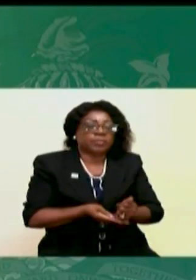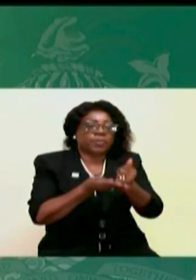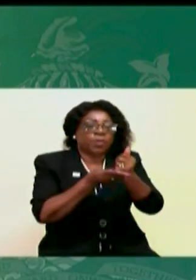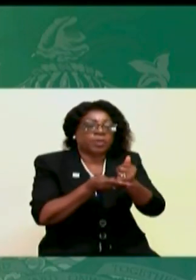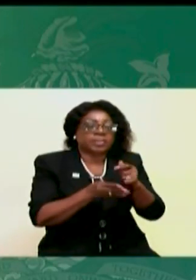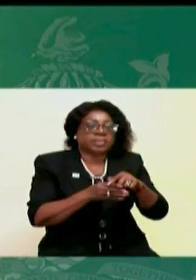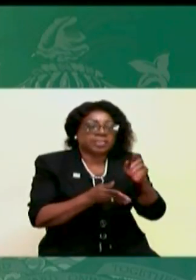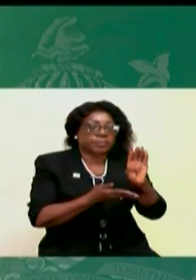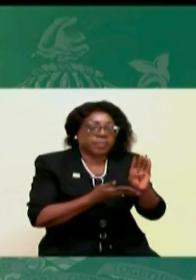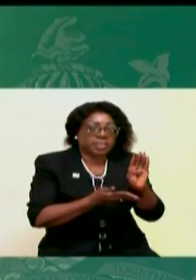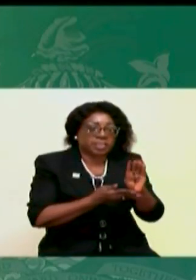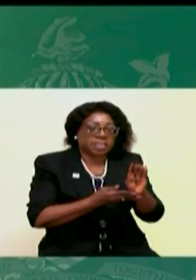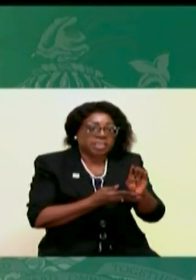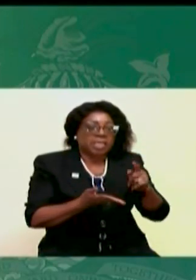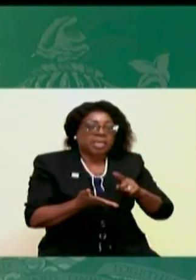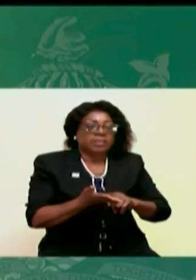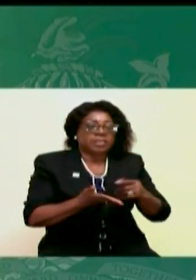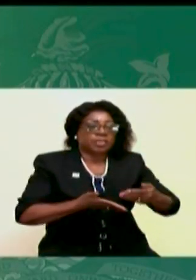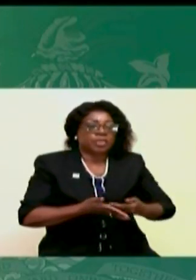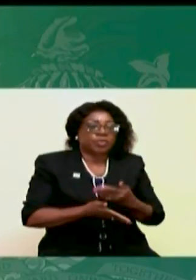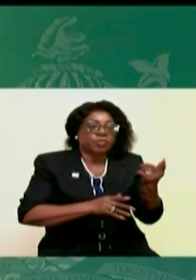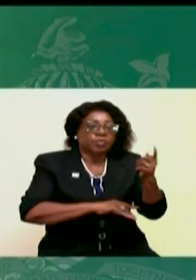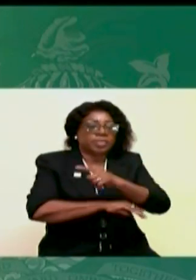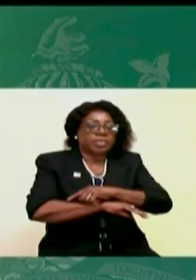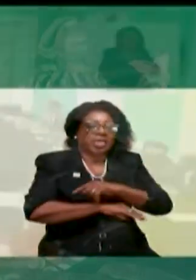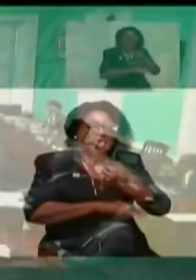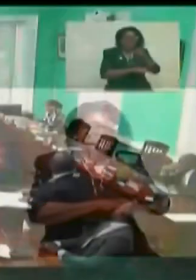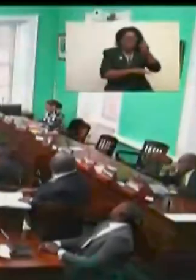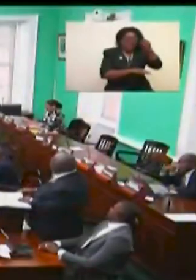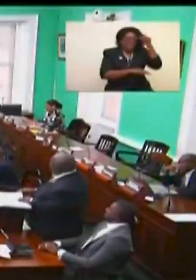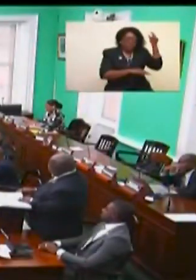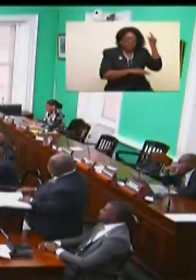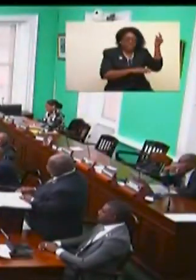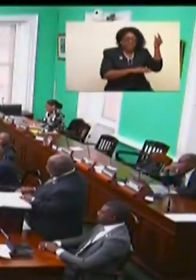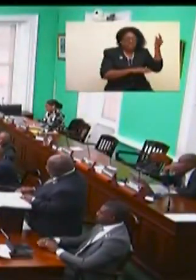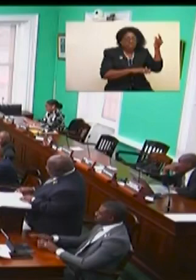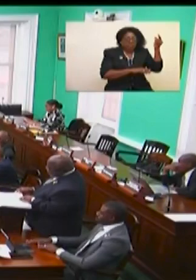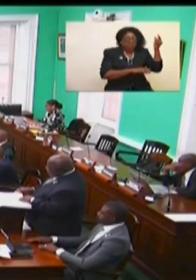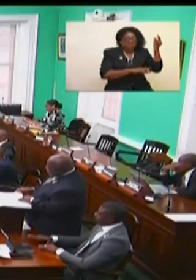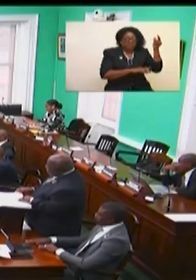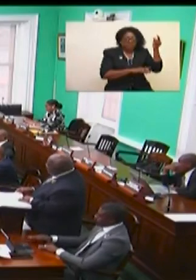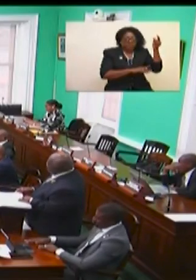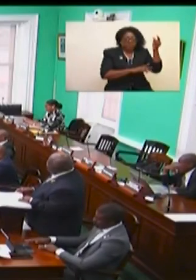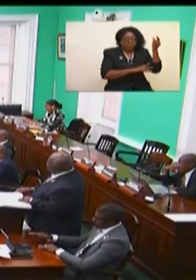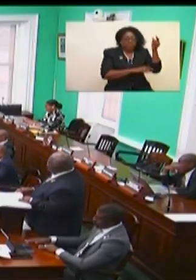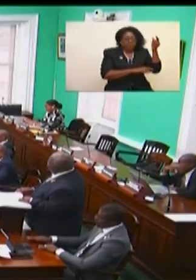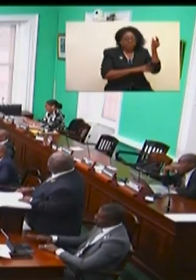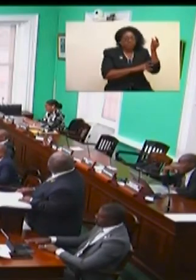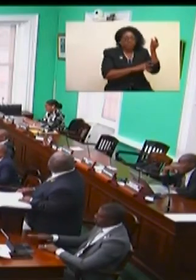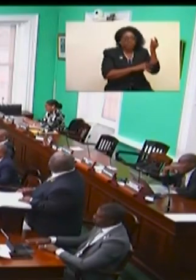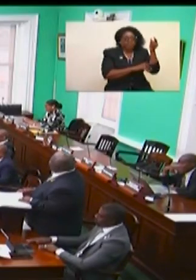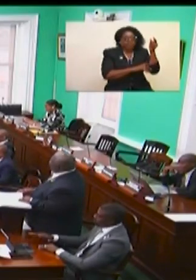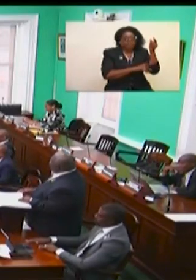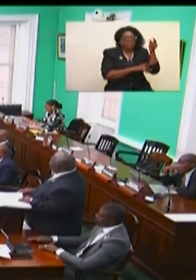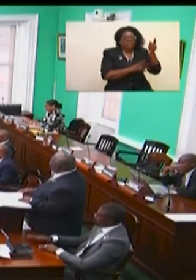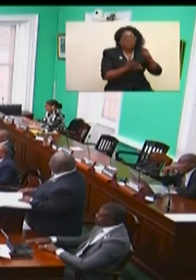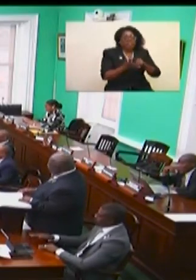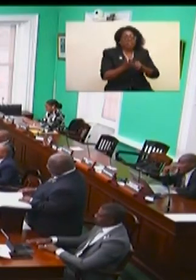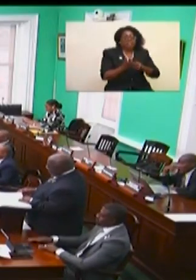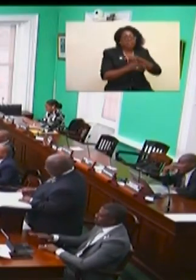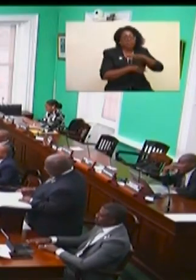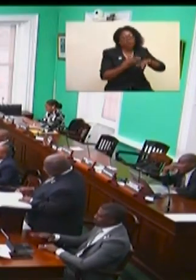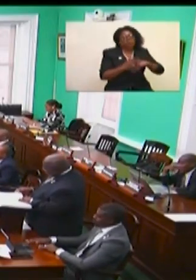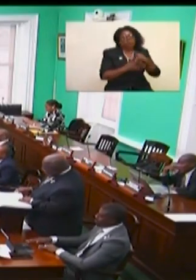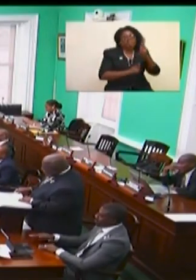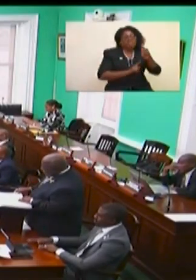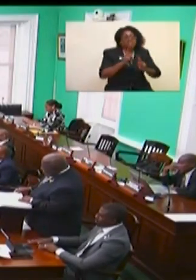budget. This New Day government, this Davis Cooper administration, and this all-star